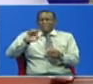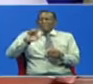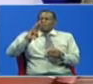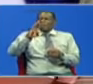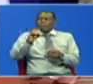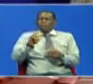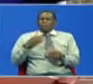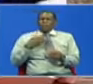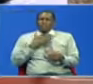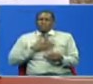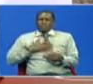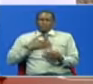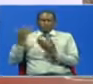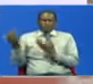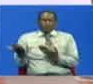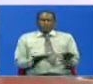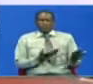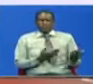please come.